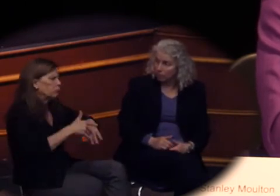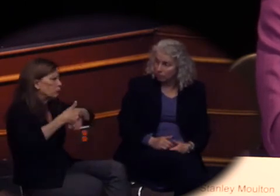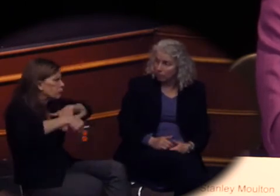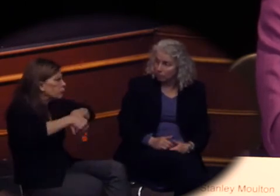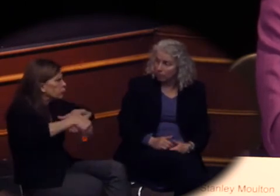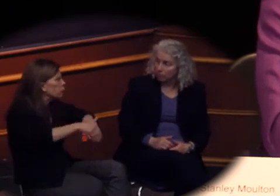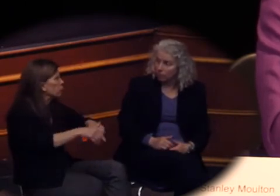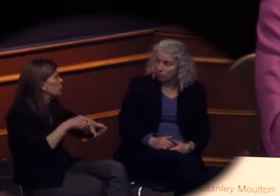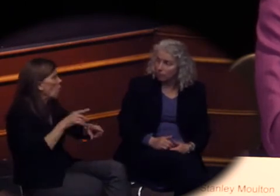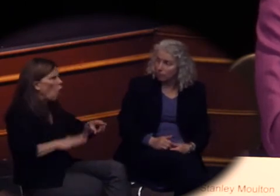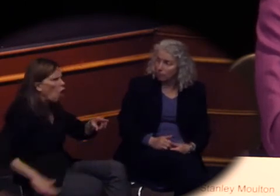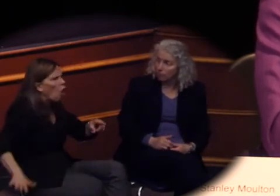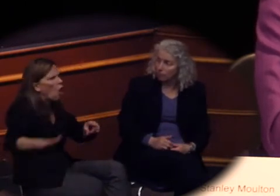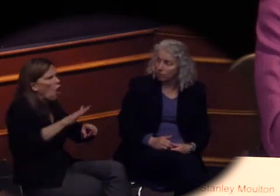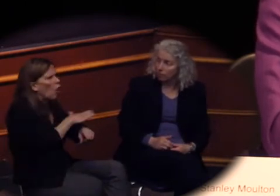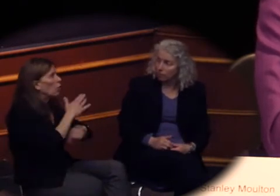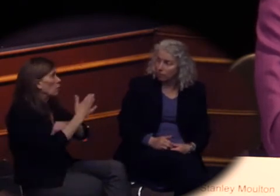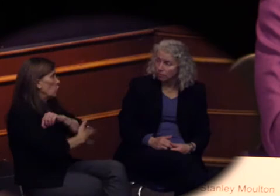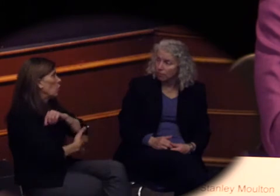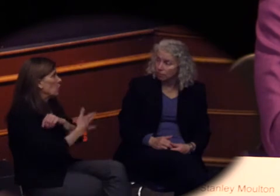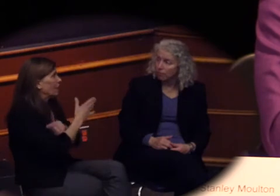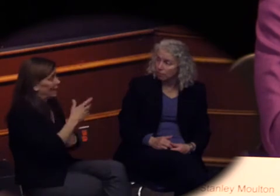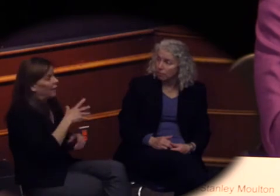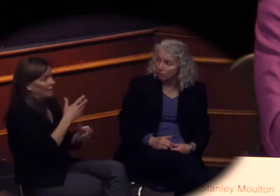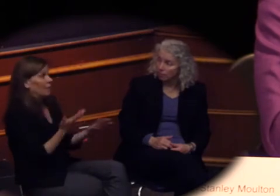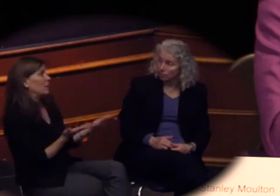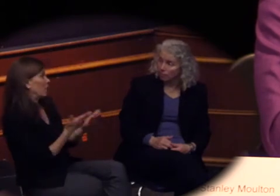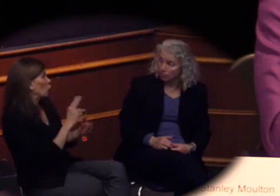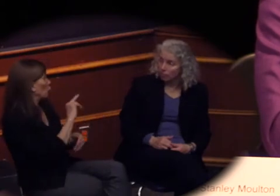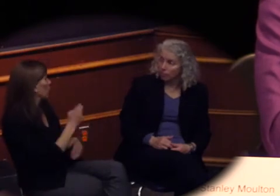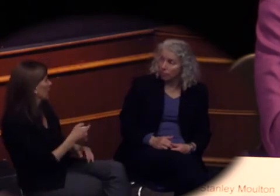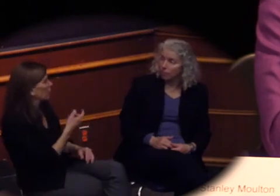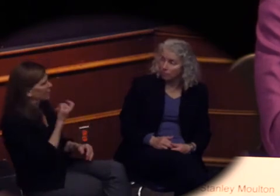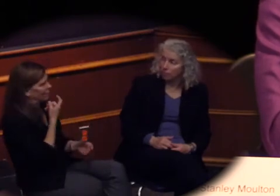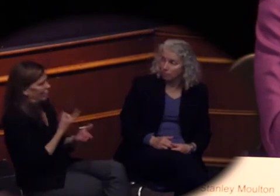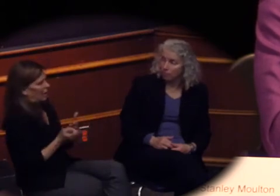the nation, including Northampton last Saturday, suggesting